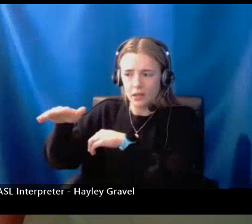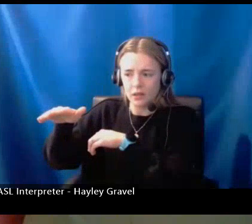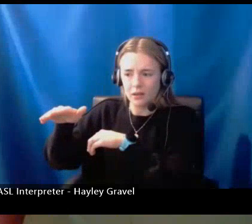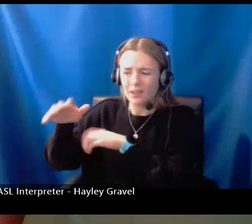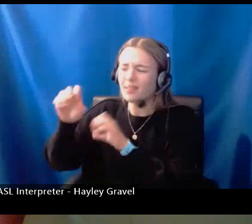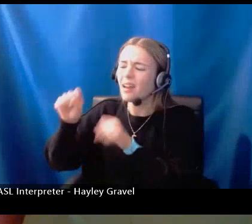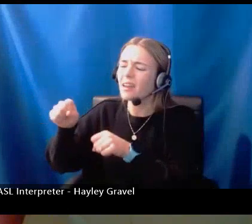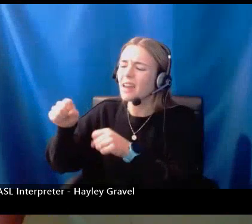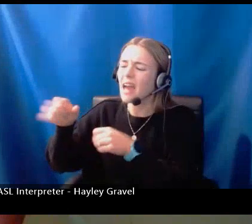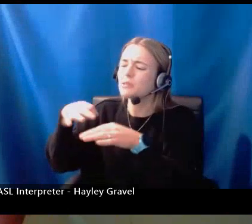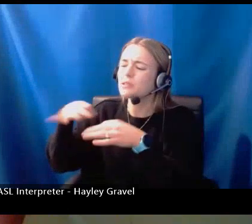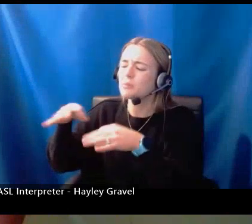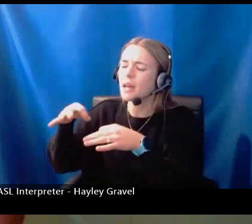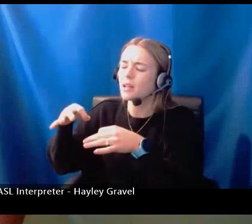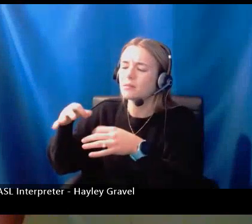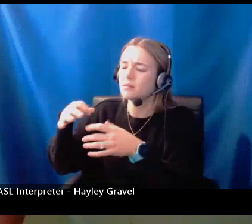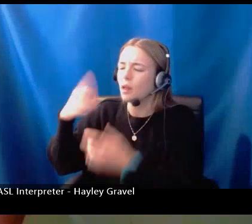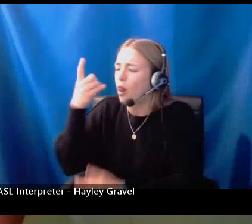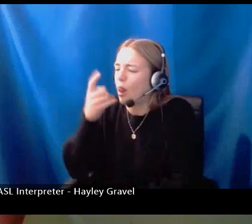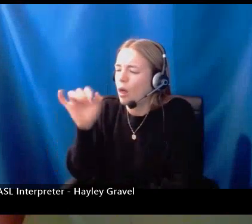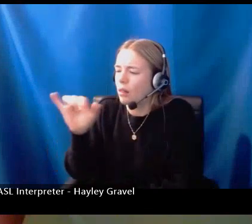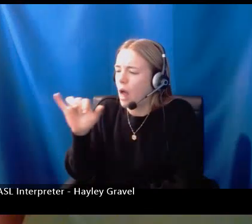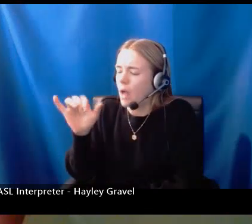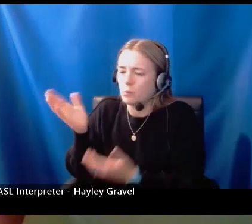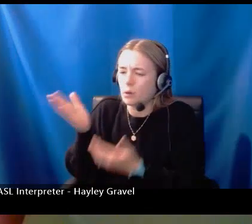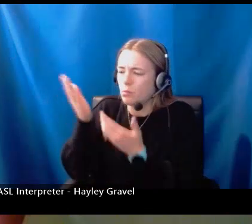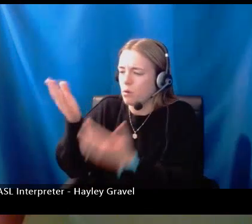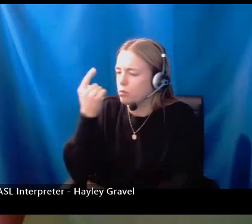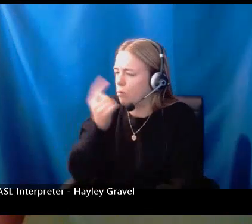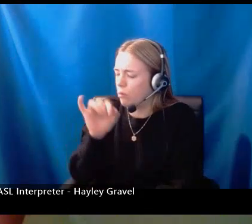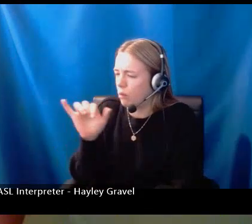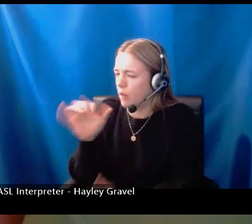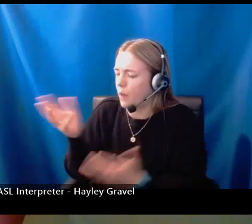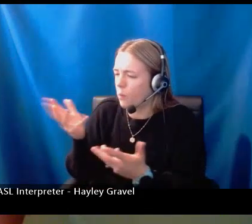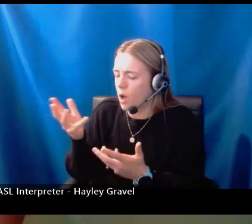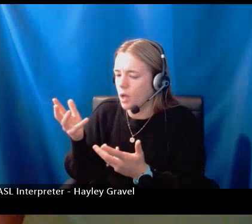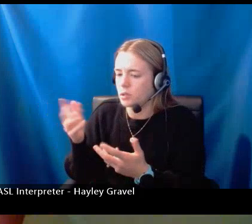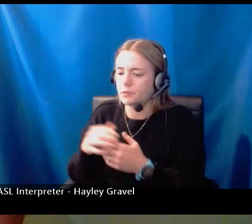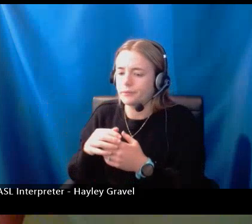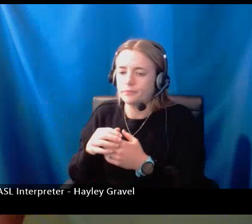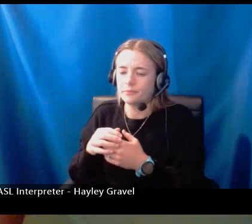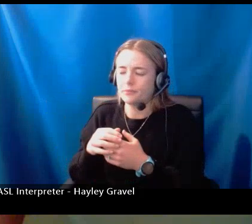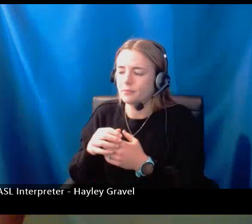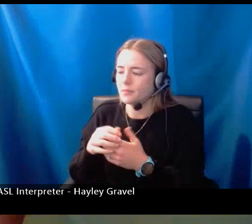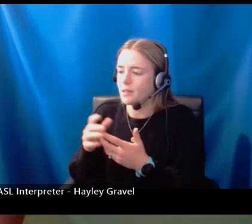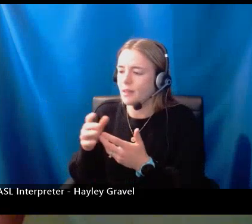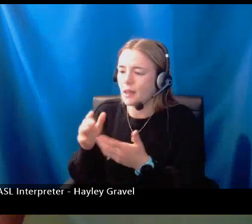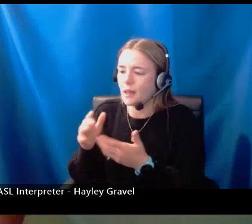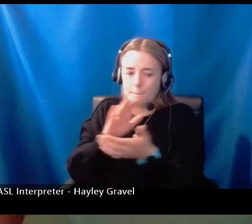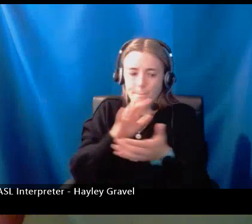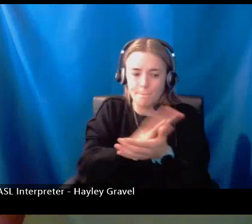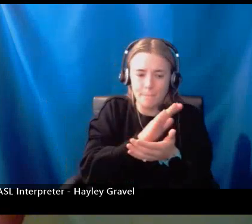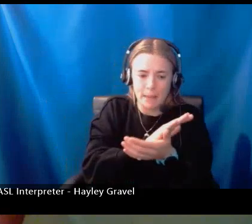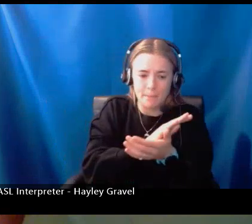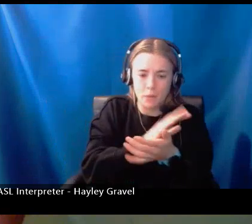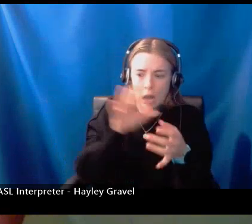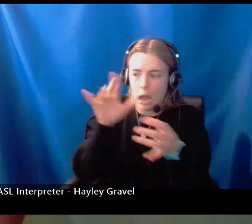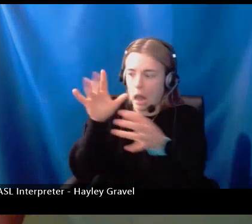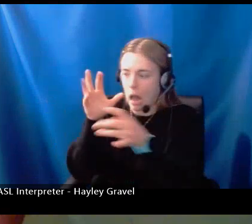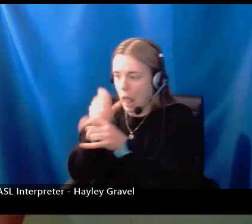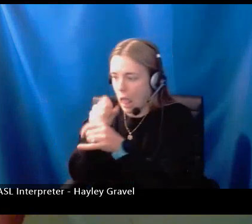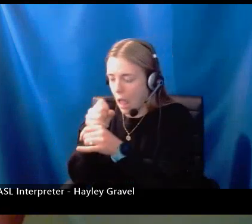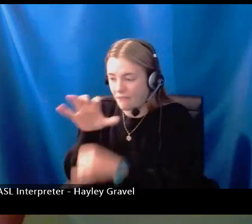that actually looks like? Like, is it broken down like a smaller version of the paper, or is it just